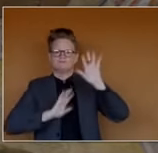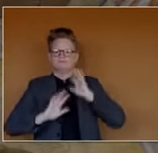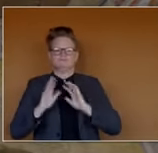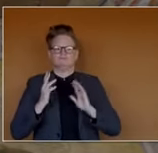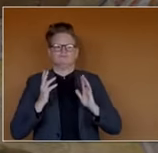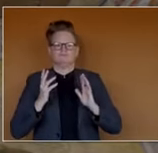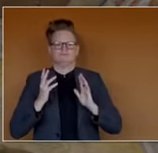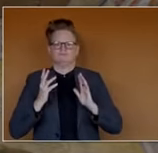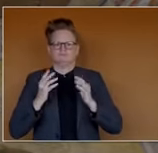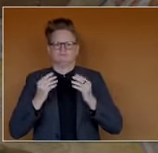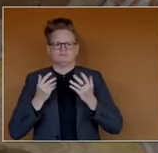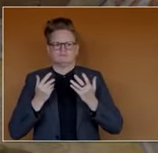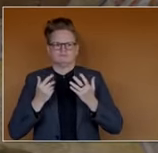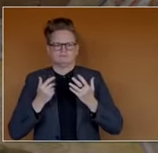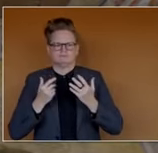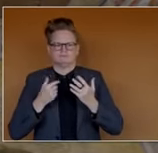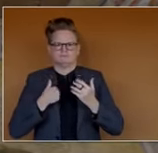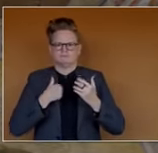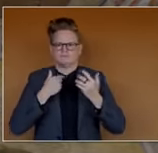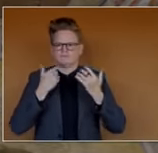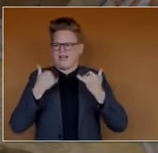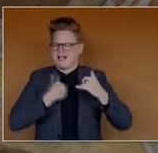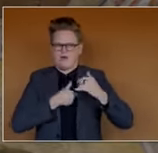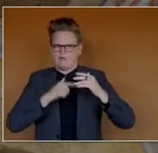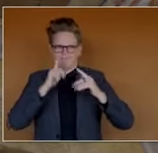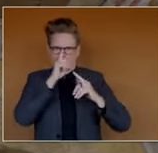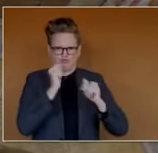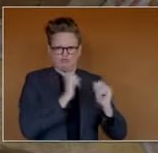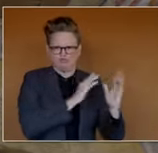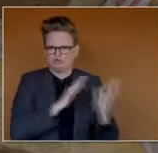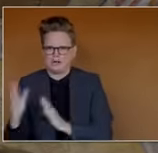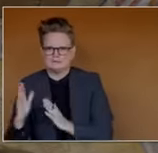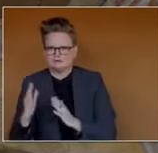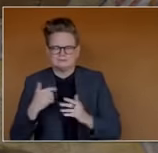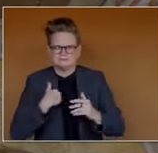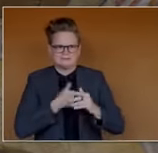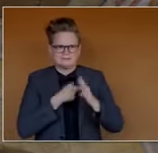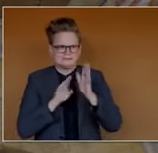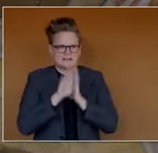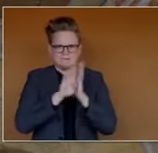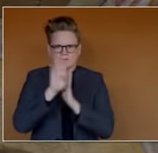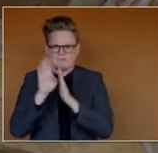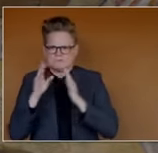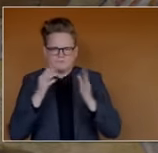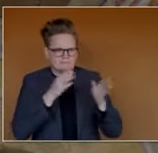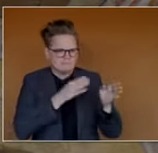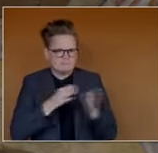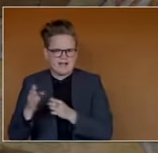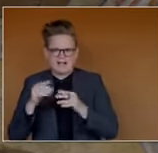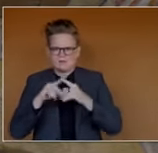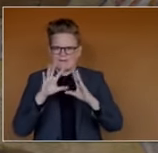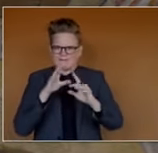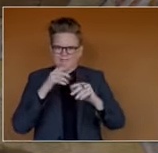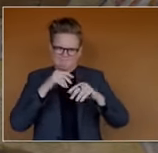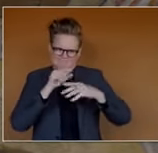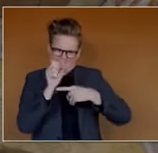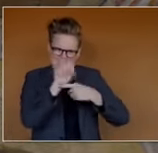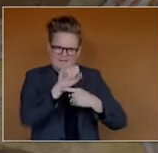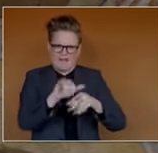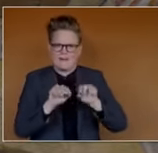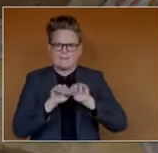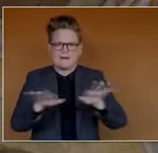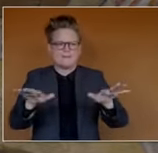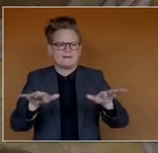strategies to address this pandemic. And as Senator Skinner rightfully said, our case rate and